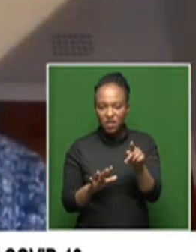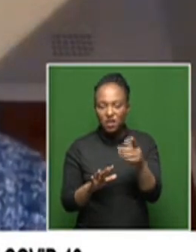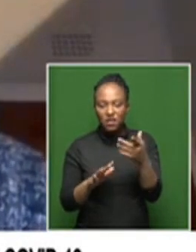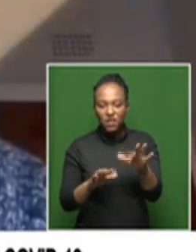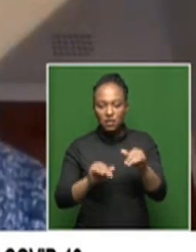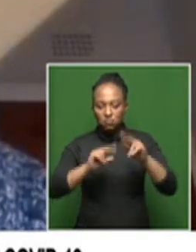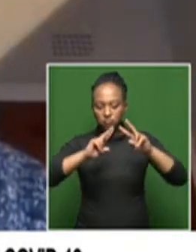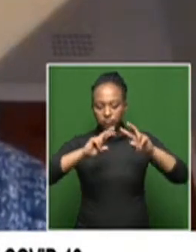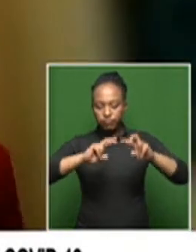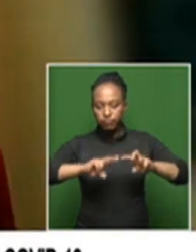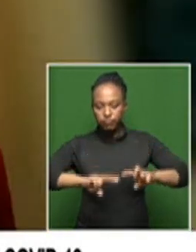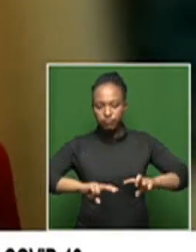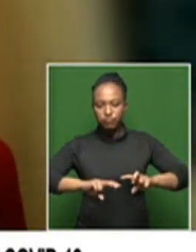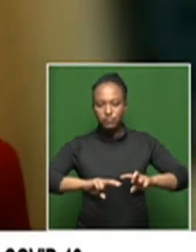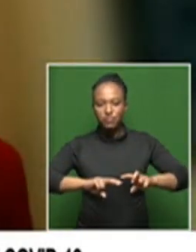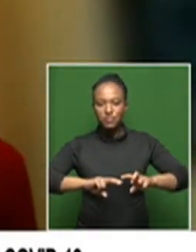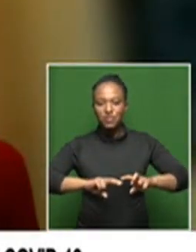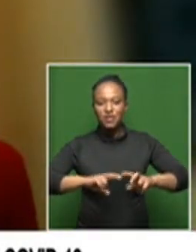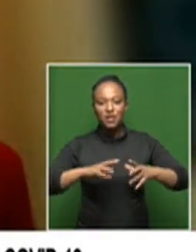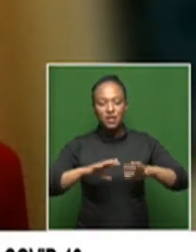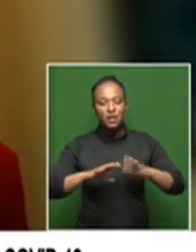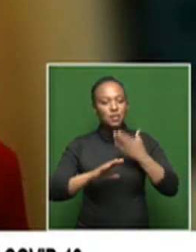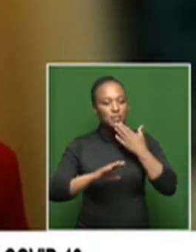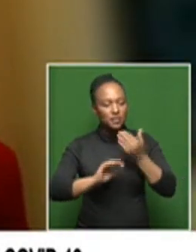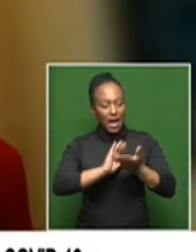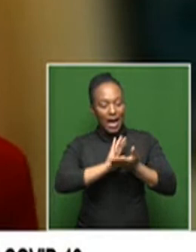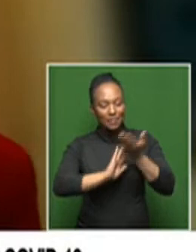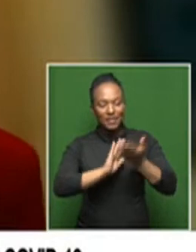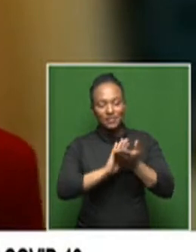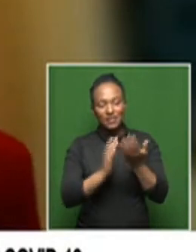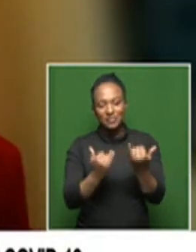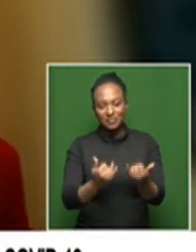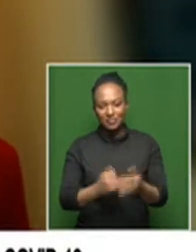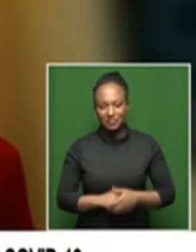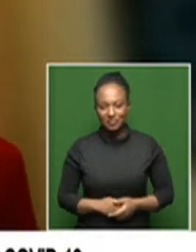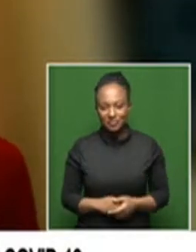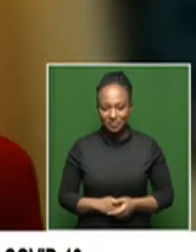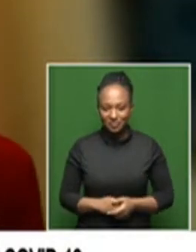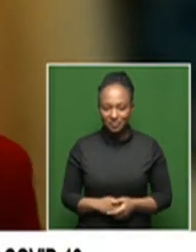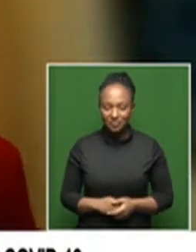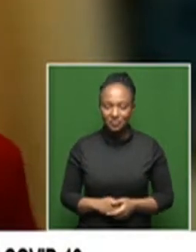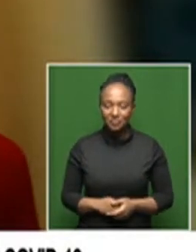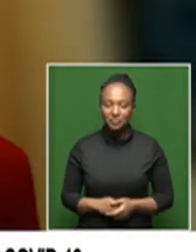the history of medicine. Please give us an update. Thank you very much,